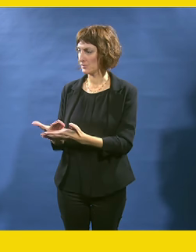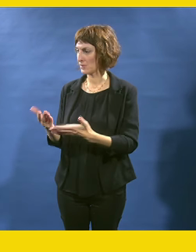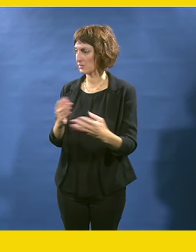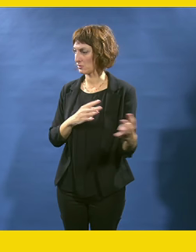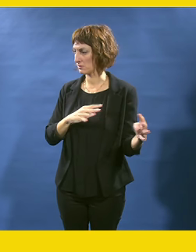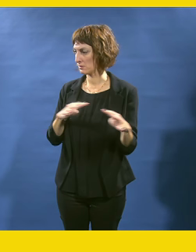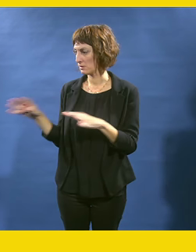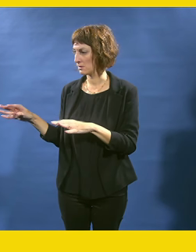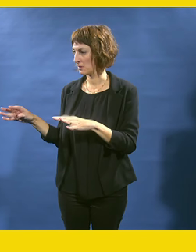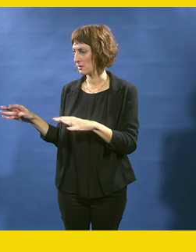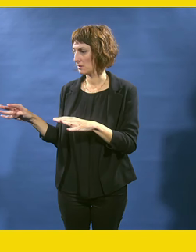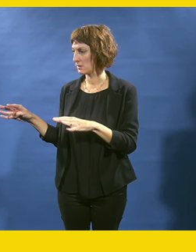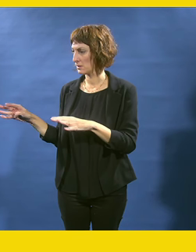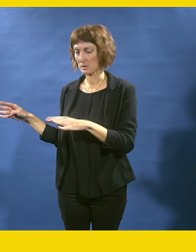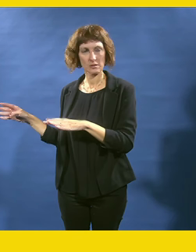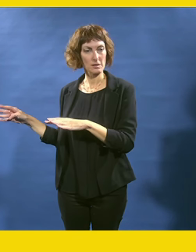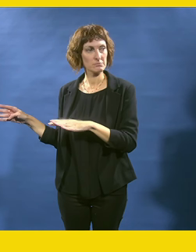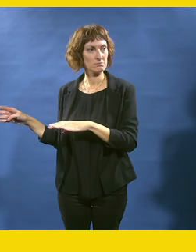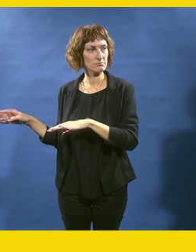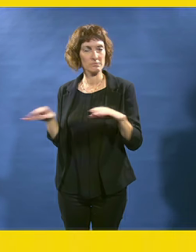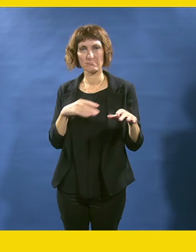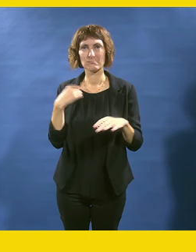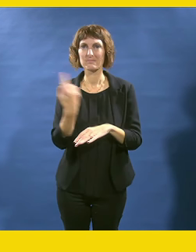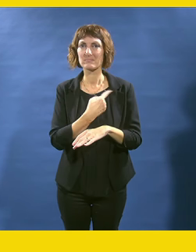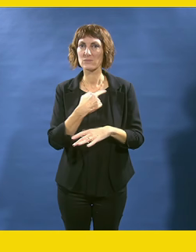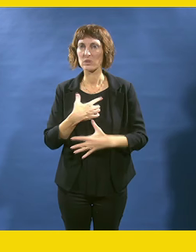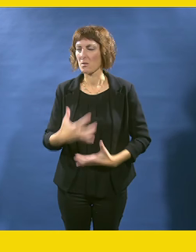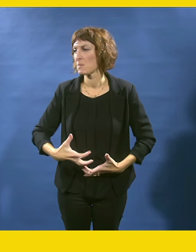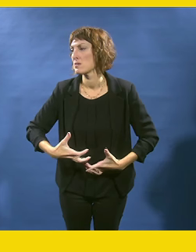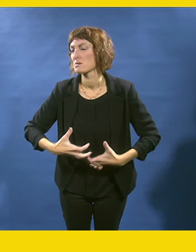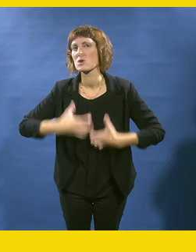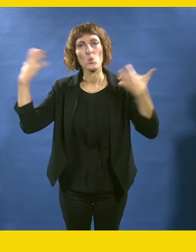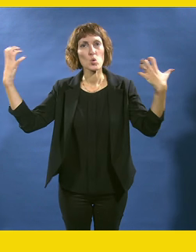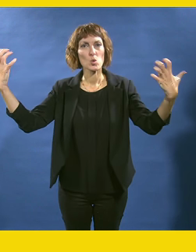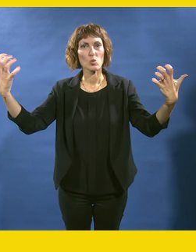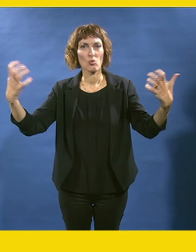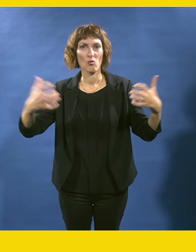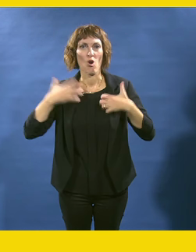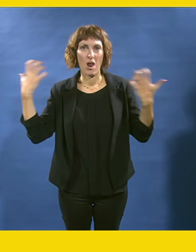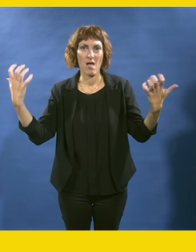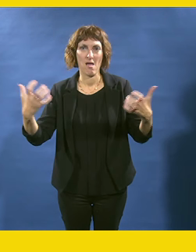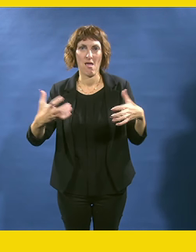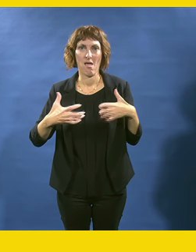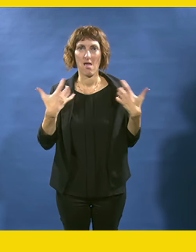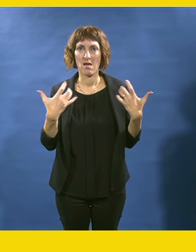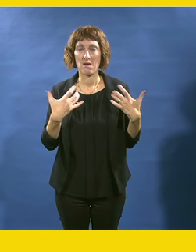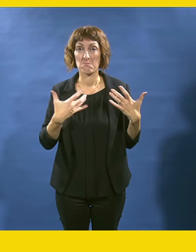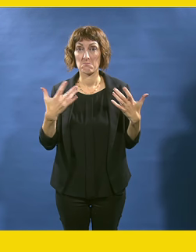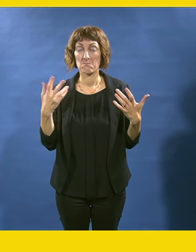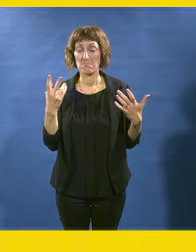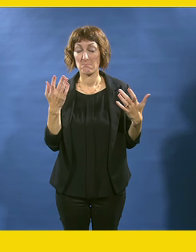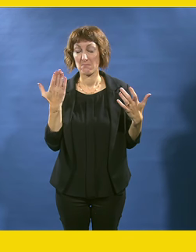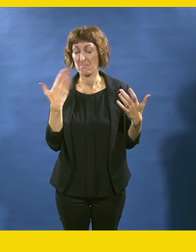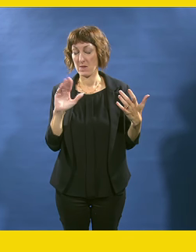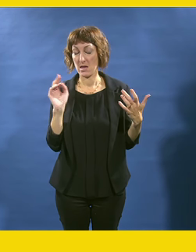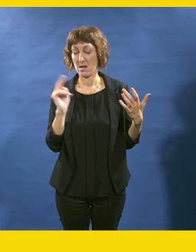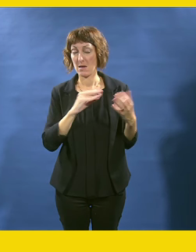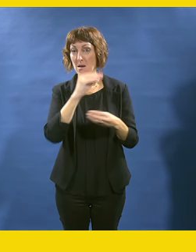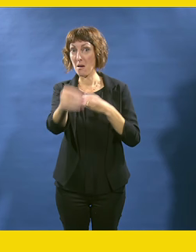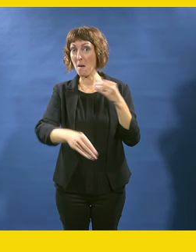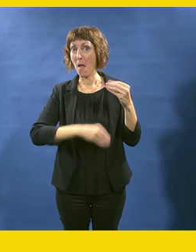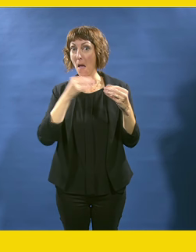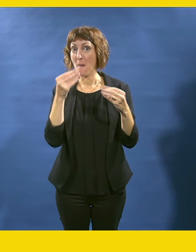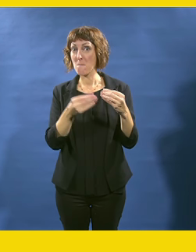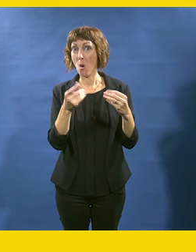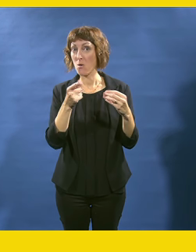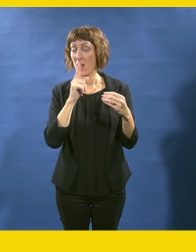world is amazing. It's if we have just decided that Afghanistan does not exist anymore, that the women